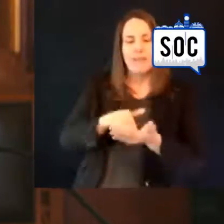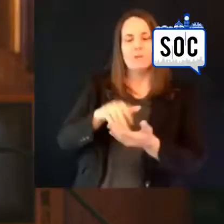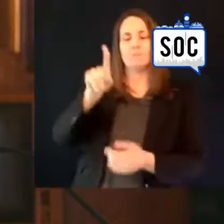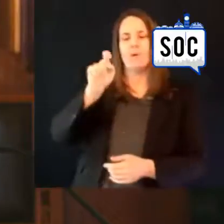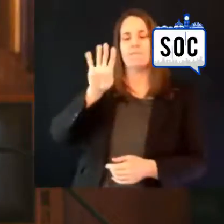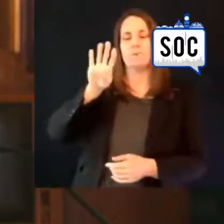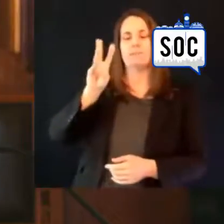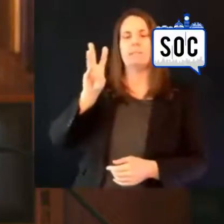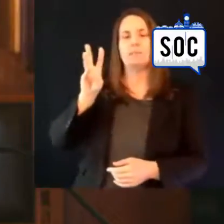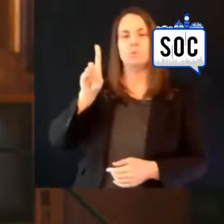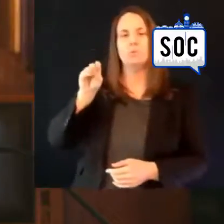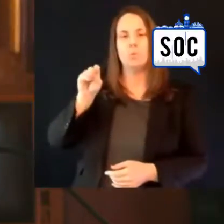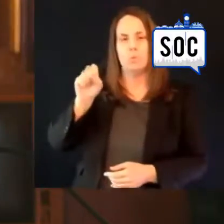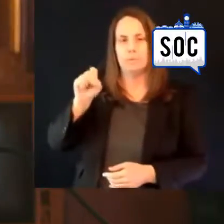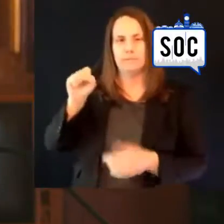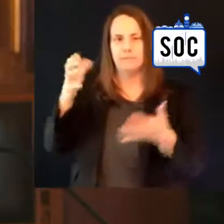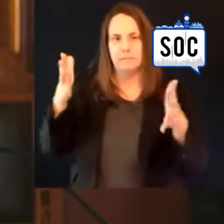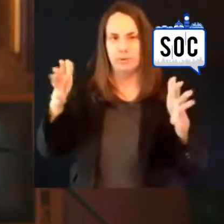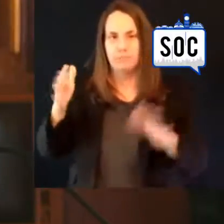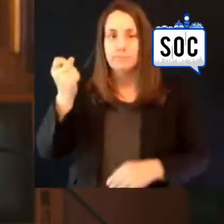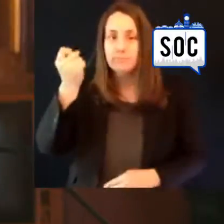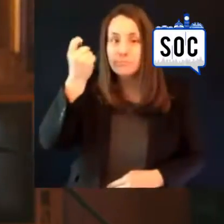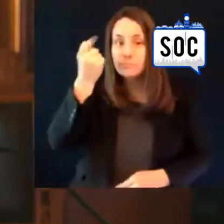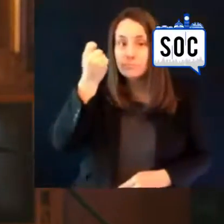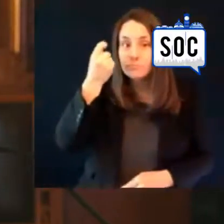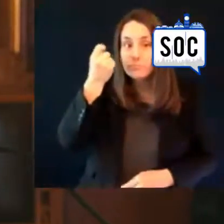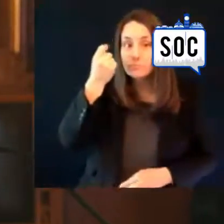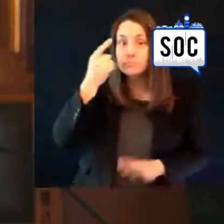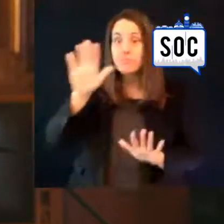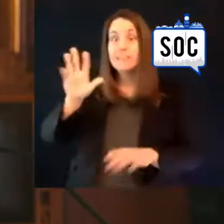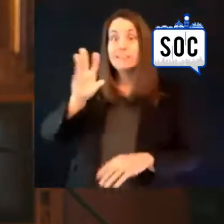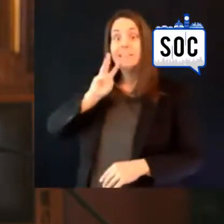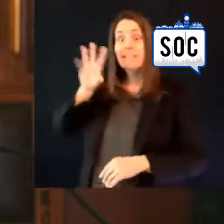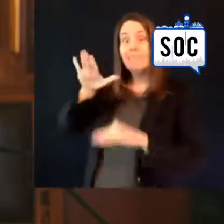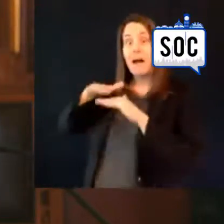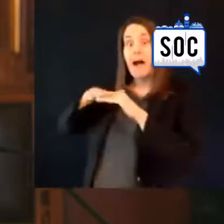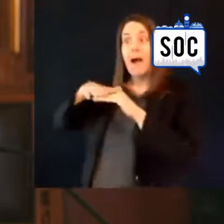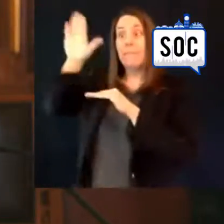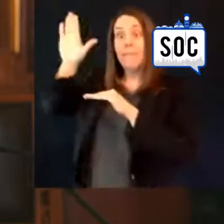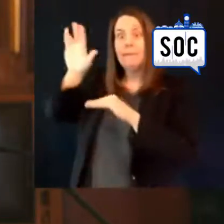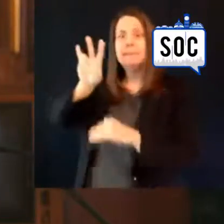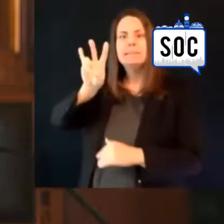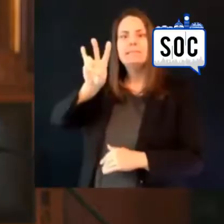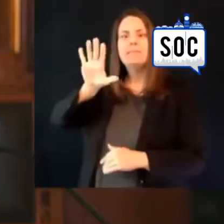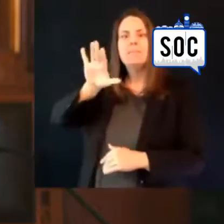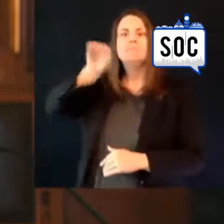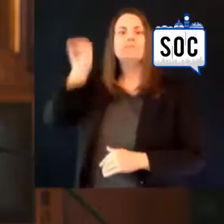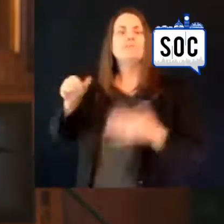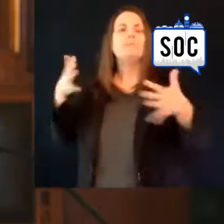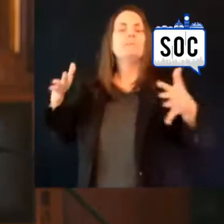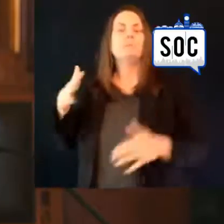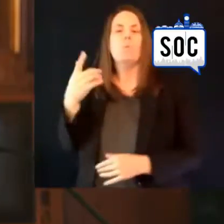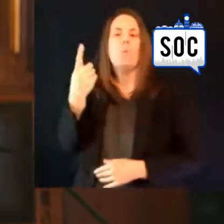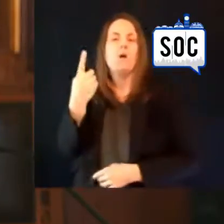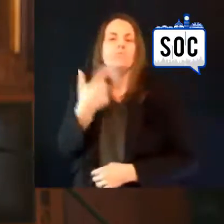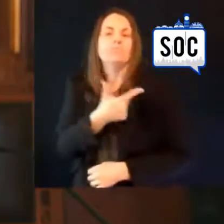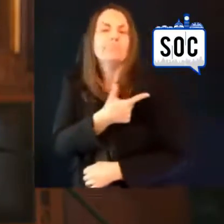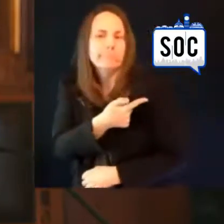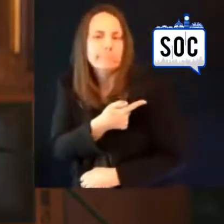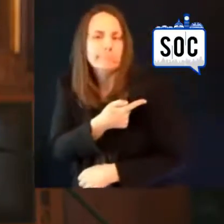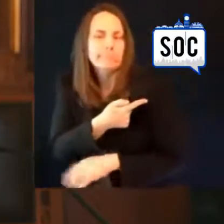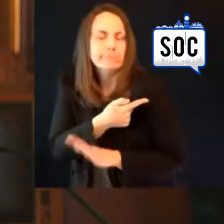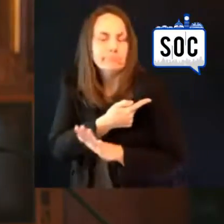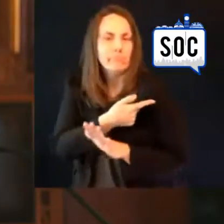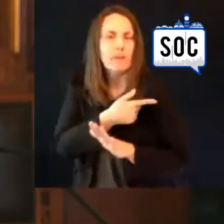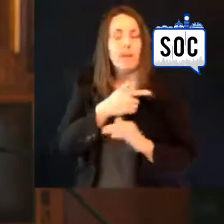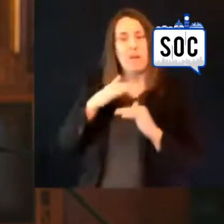75% of our friends and neighbors aged 65 and older have received at least one shot, and well over half of them have completed their series.